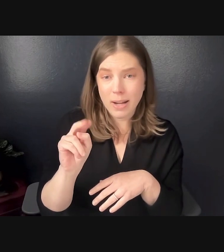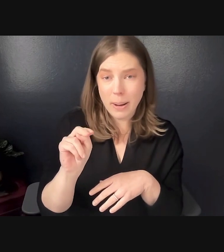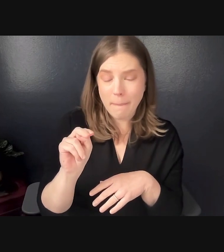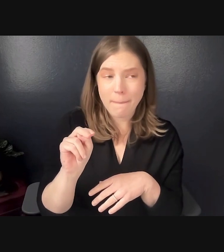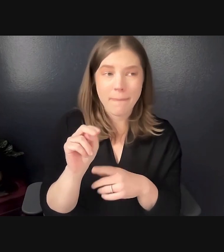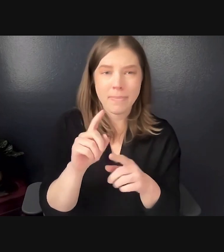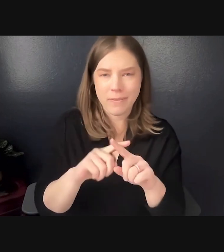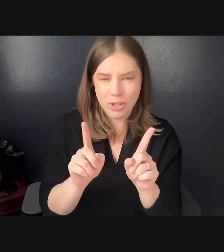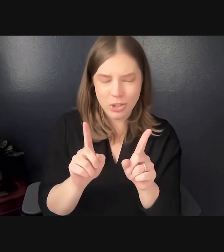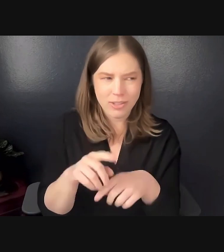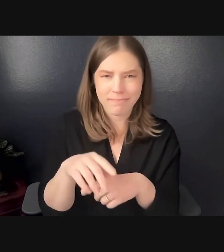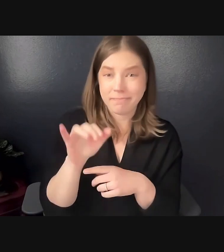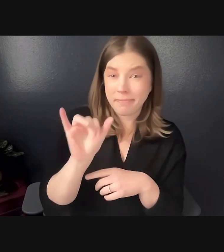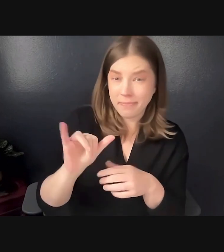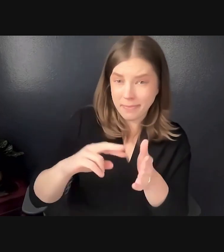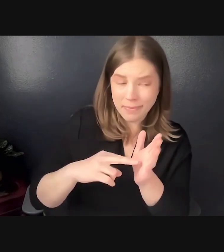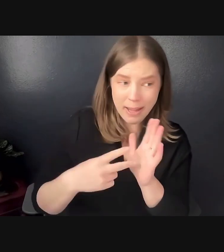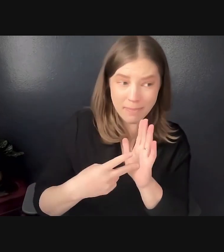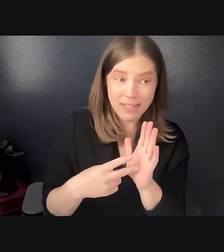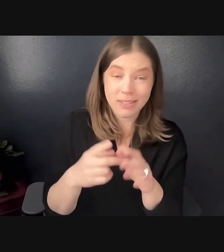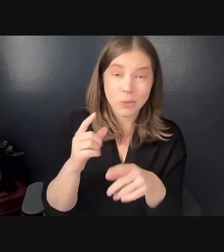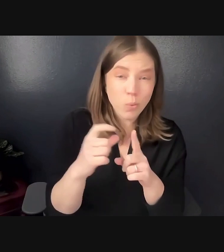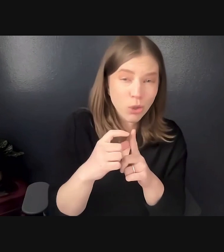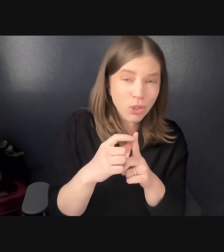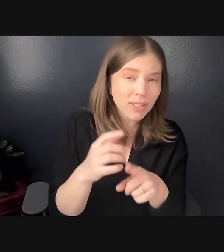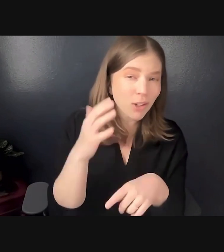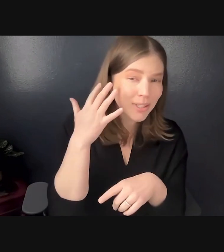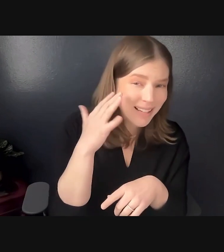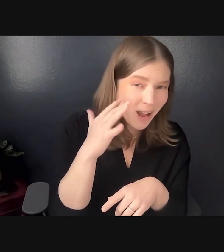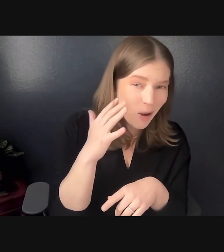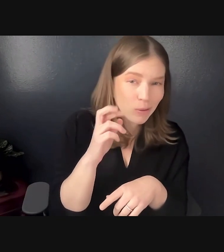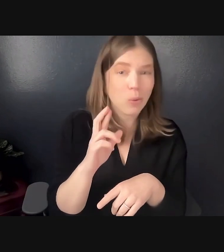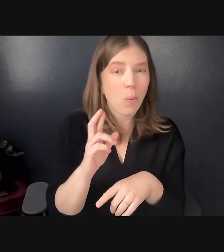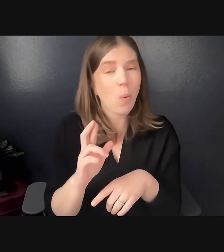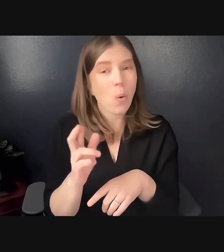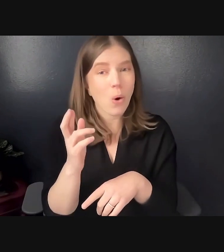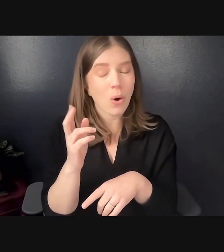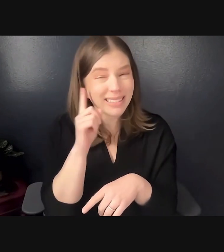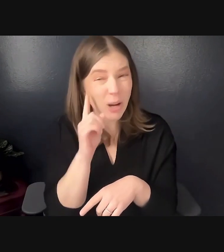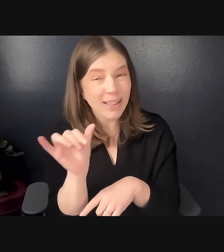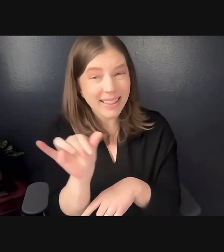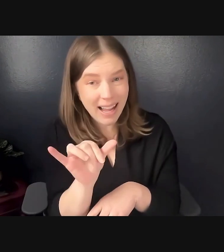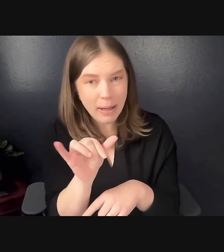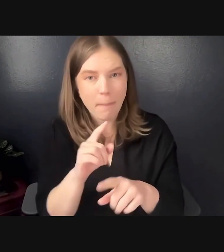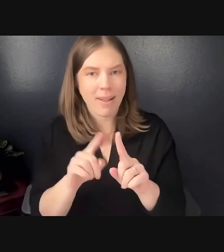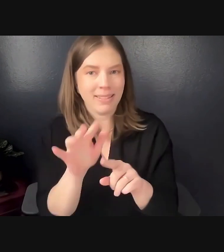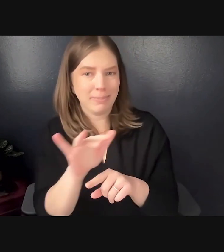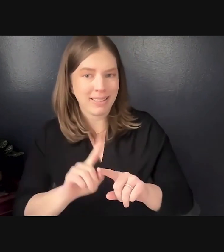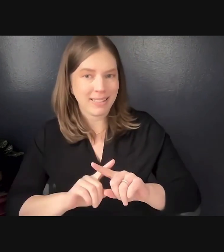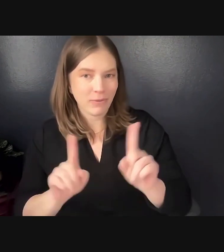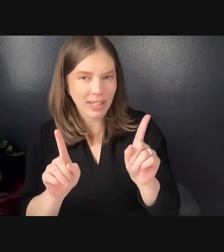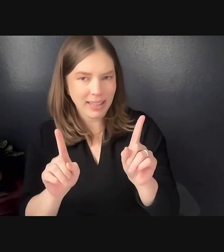Fourth, here we have homonym differentiation. That simply occurs when words that